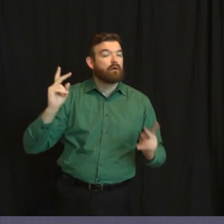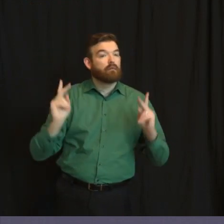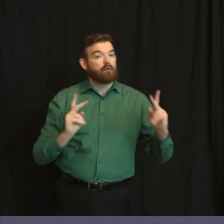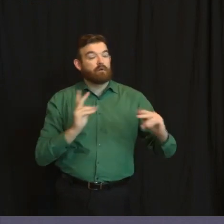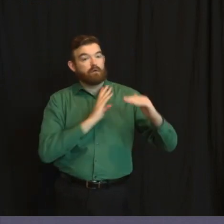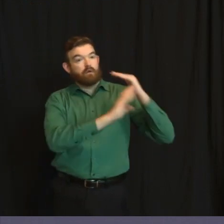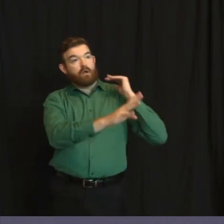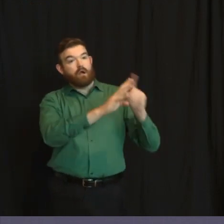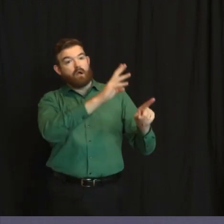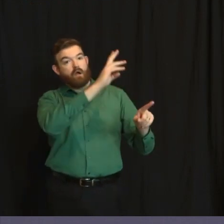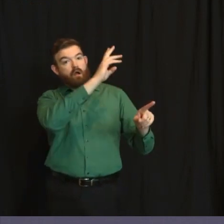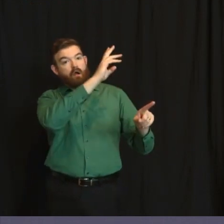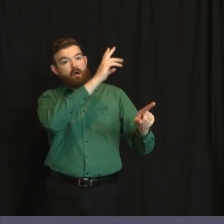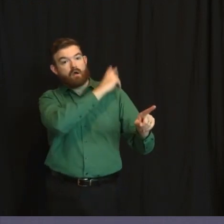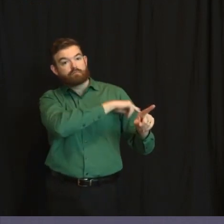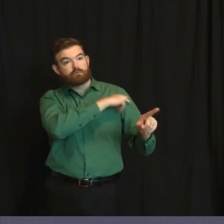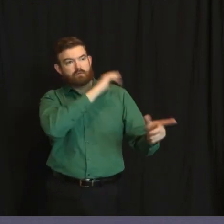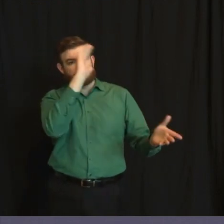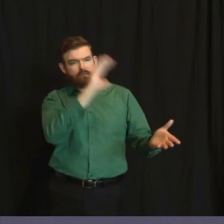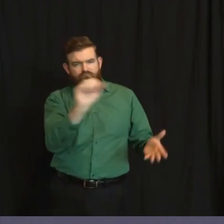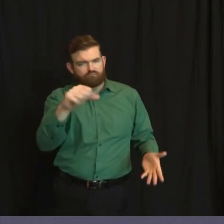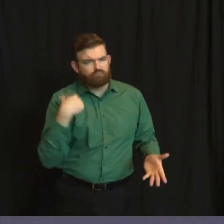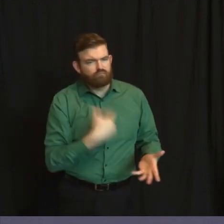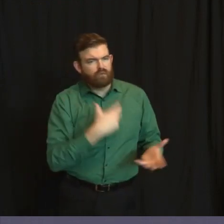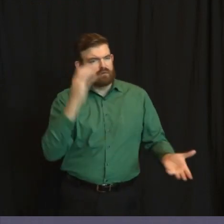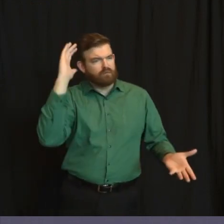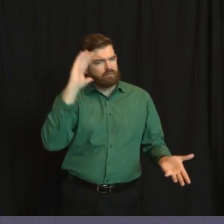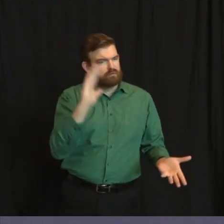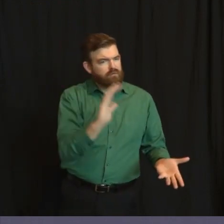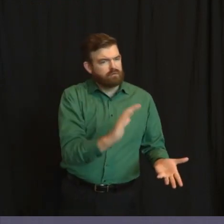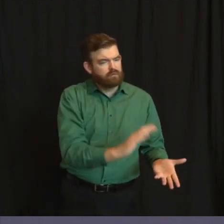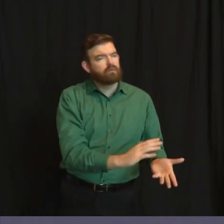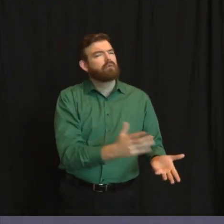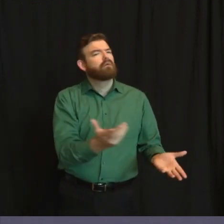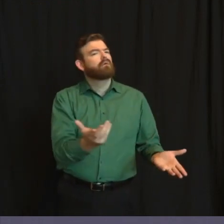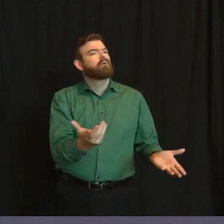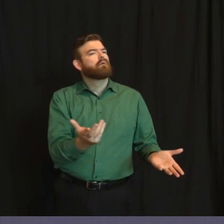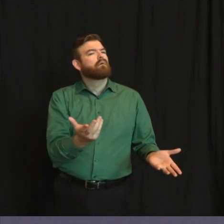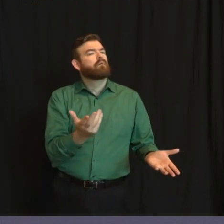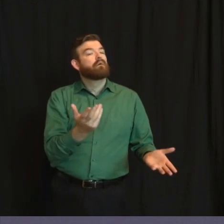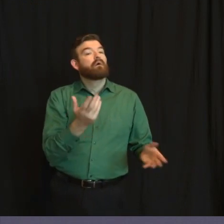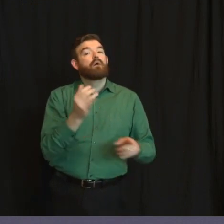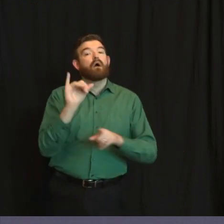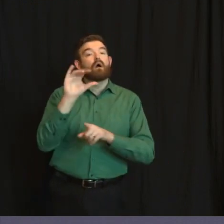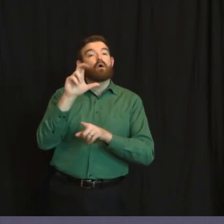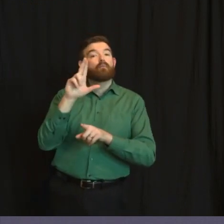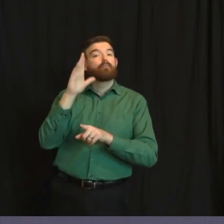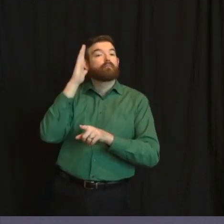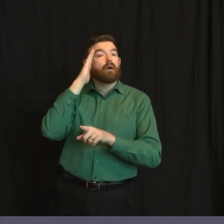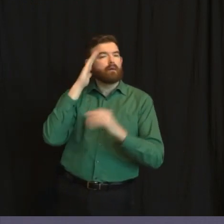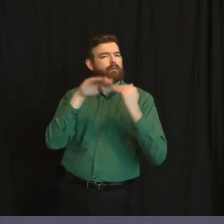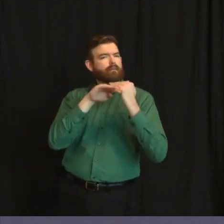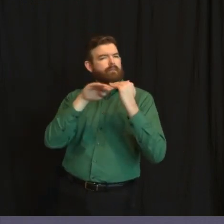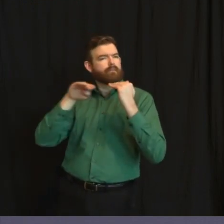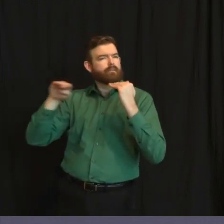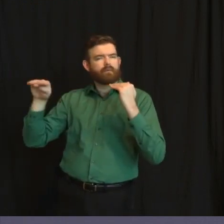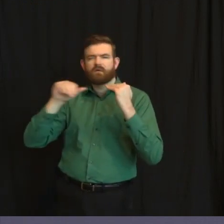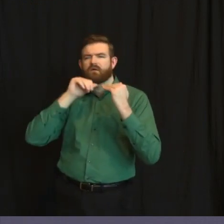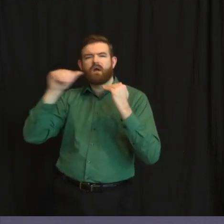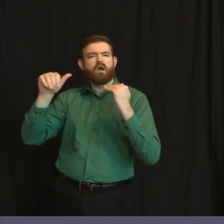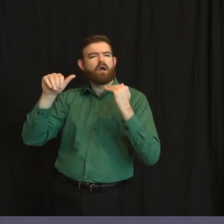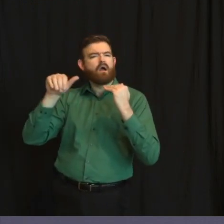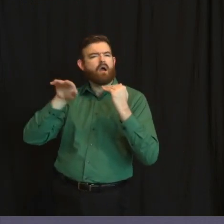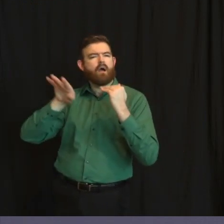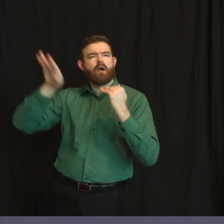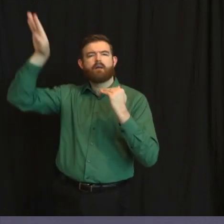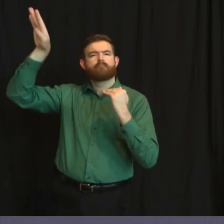here, not as low as we would like, but they're coming down. ICU beds have stayed about flat, not going up, which is great. Ventilator use